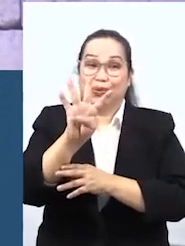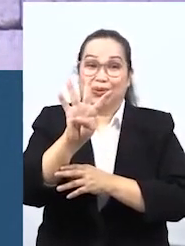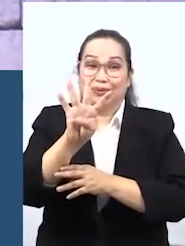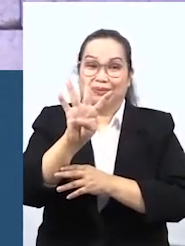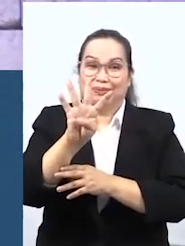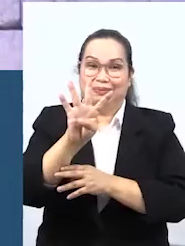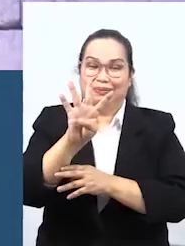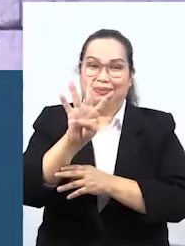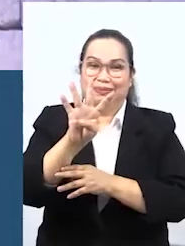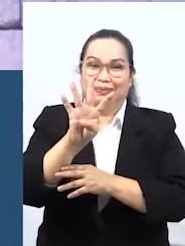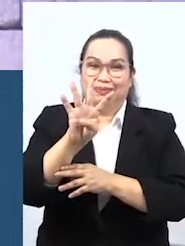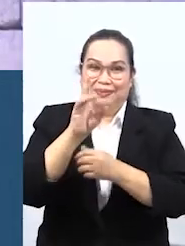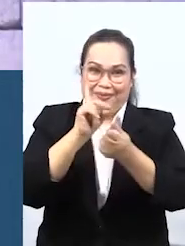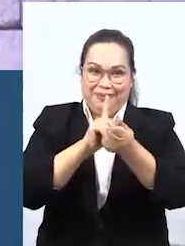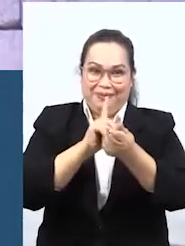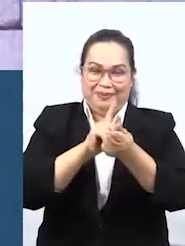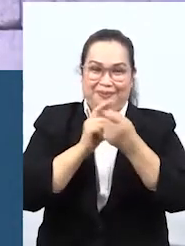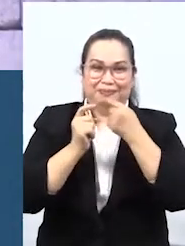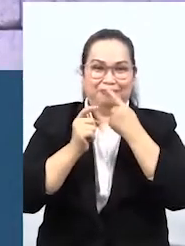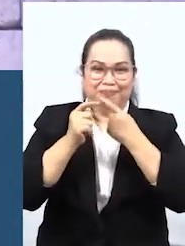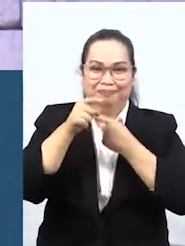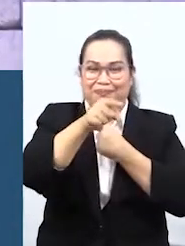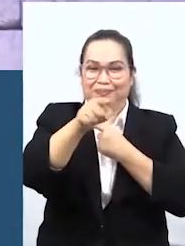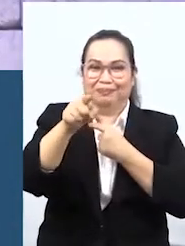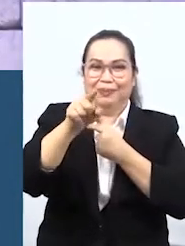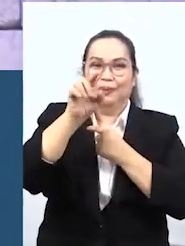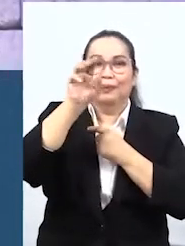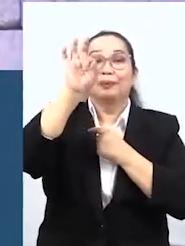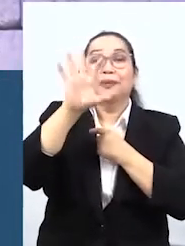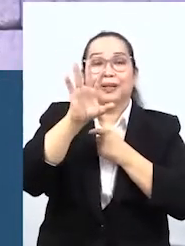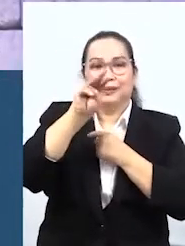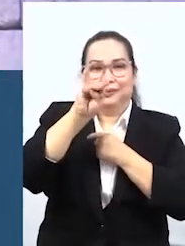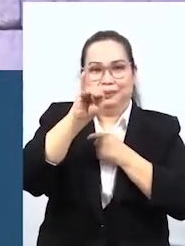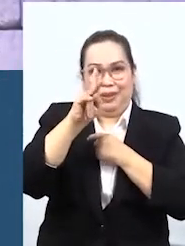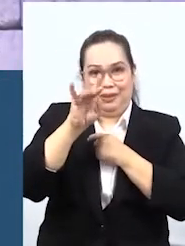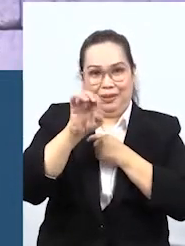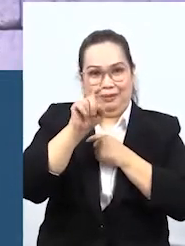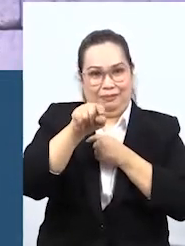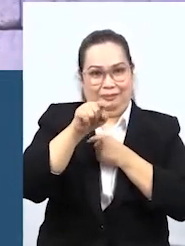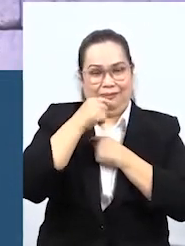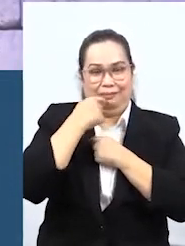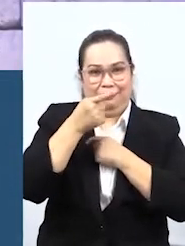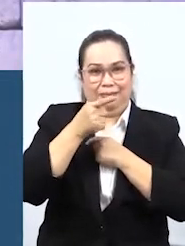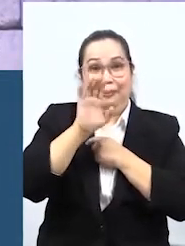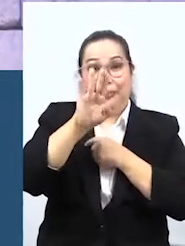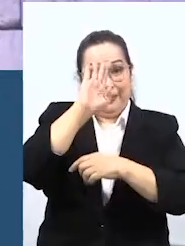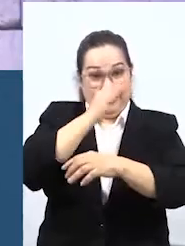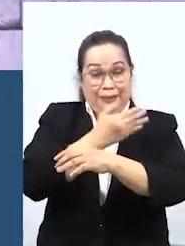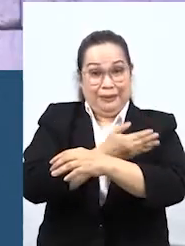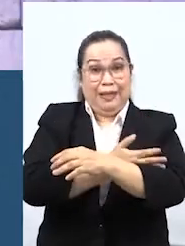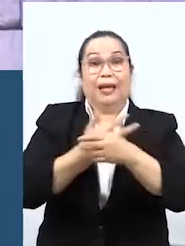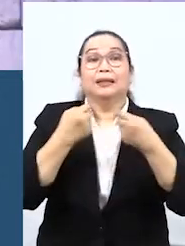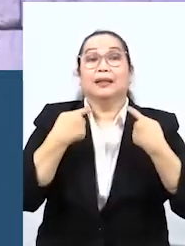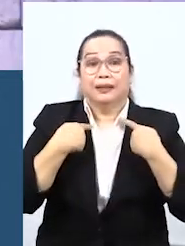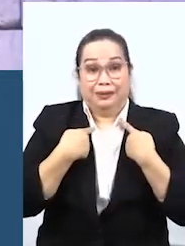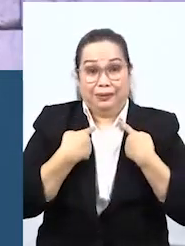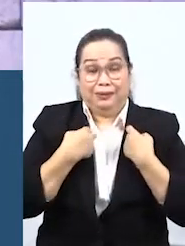old doctors told us Pastor Mike your son